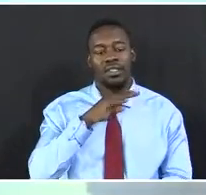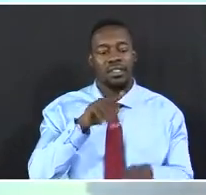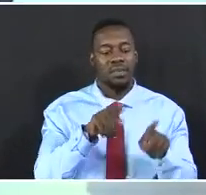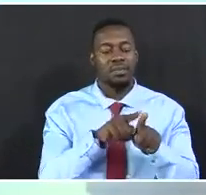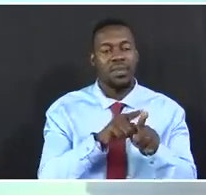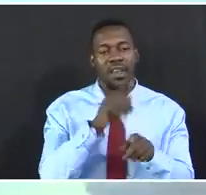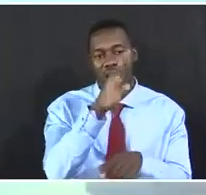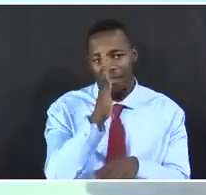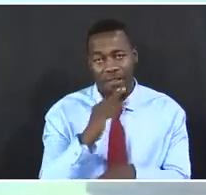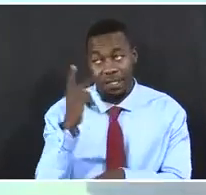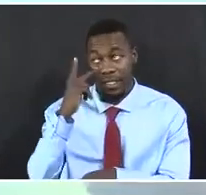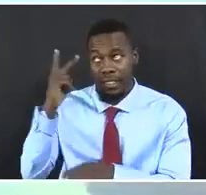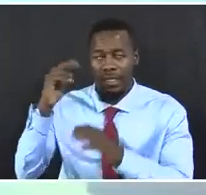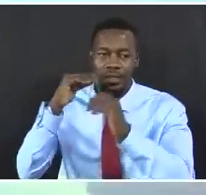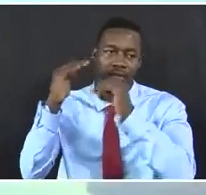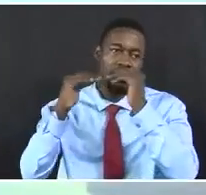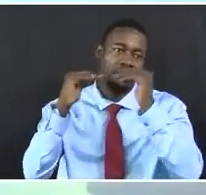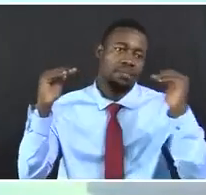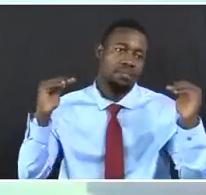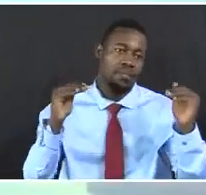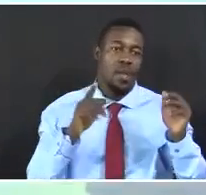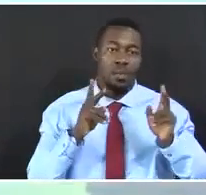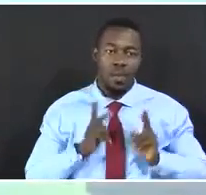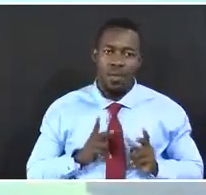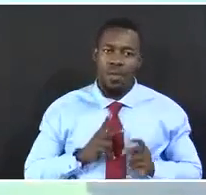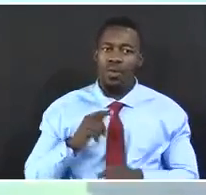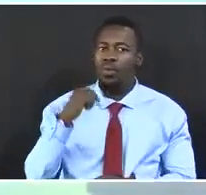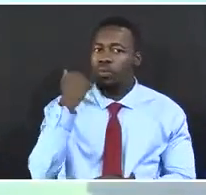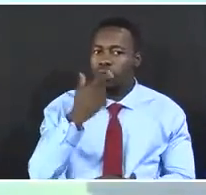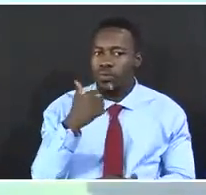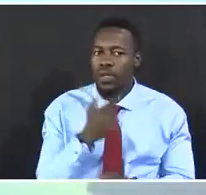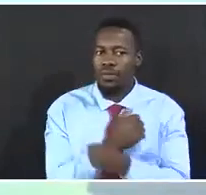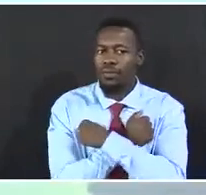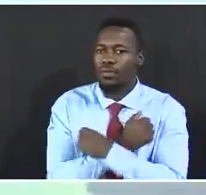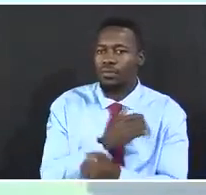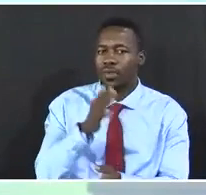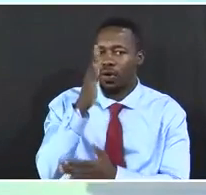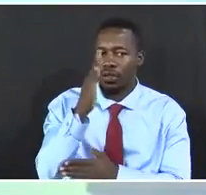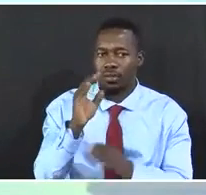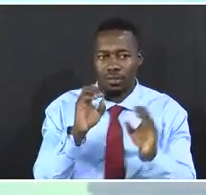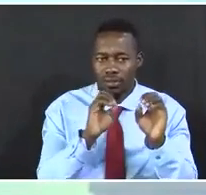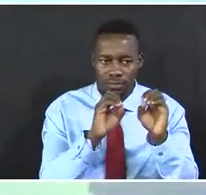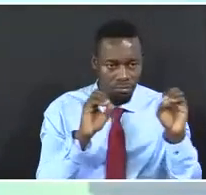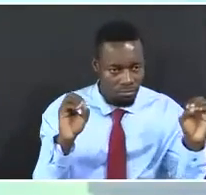They that have no affinity for the praise of men.